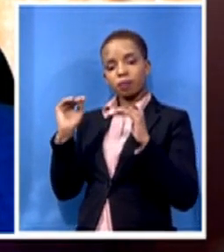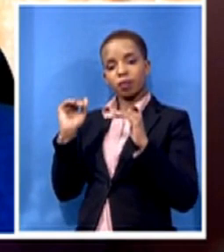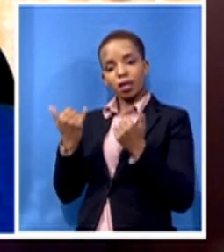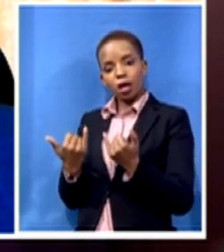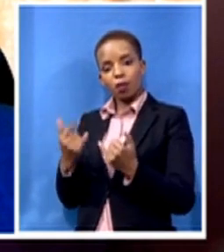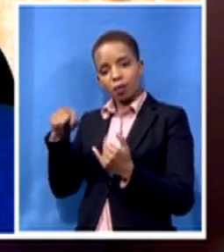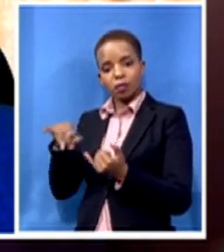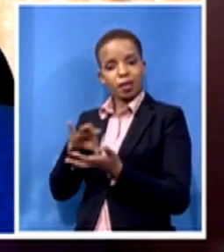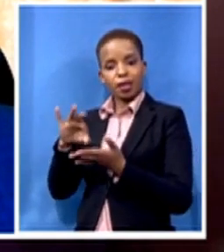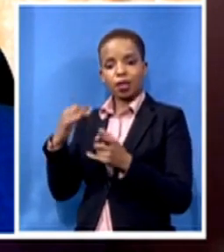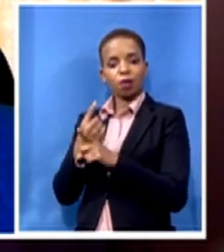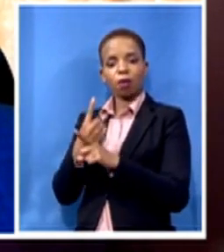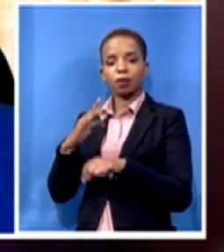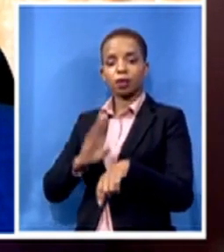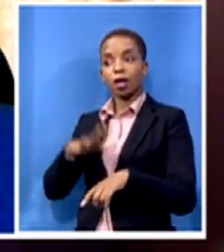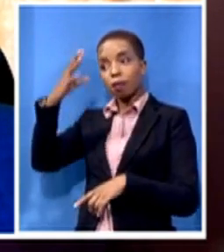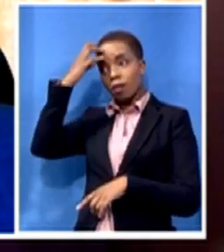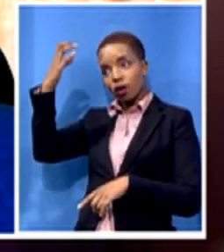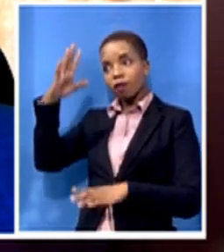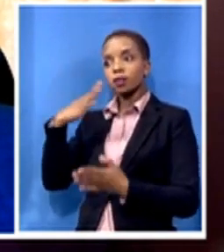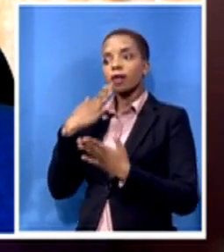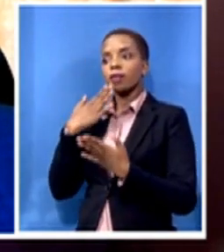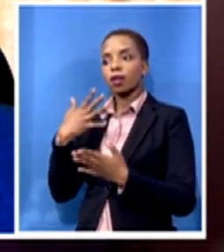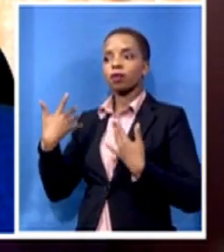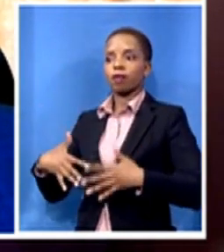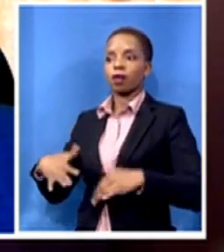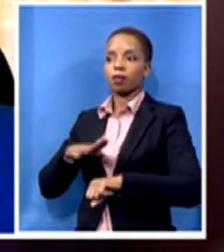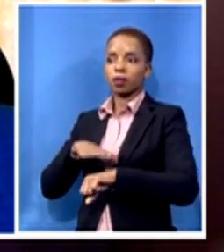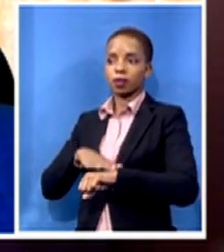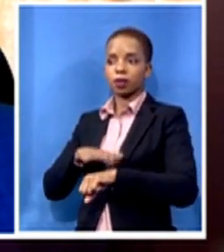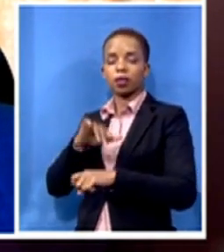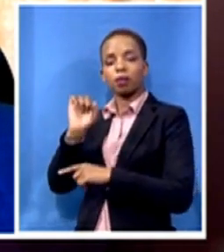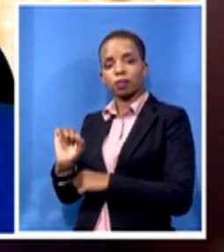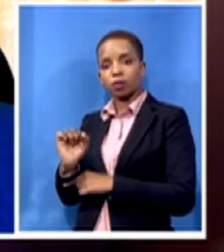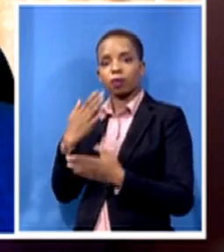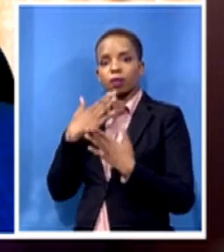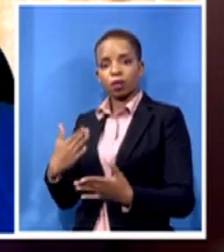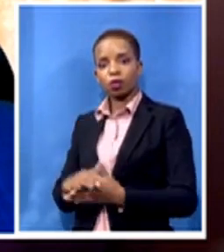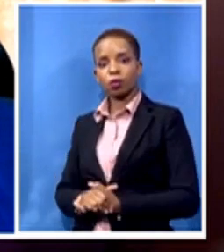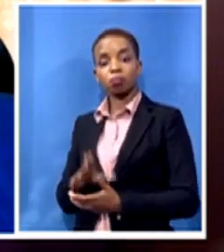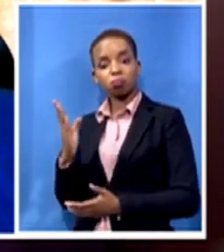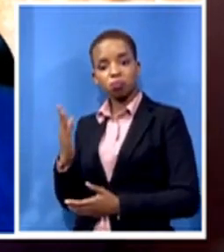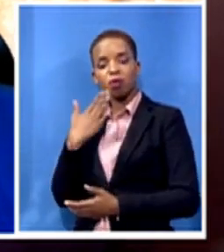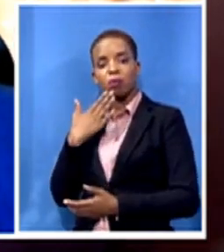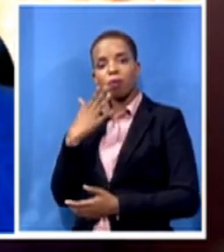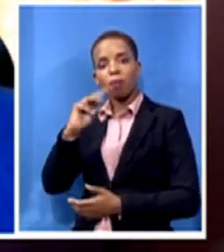time and for your insight as well. Professor Jeffrey Mphahlele, a virologist